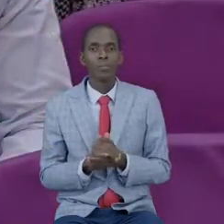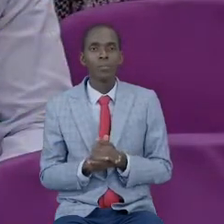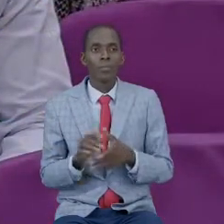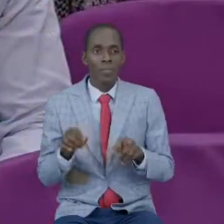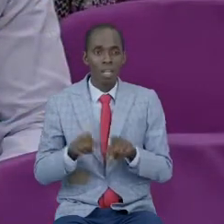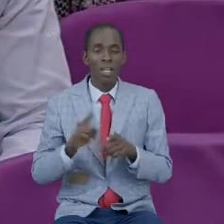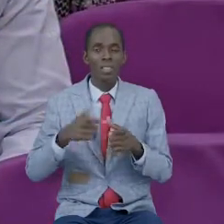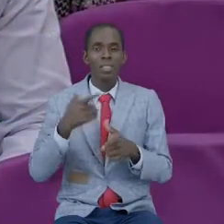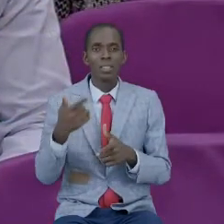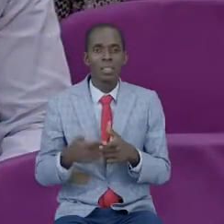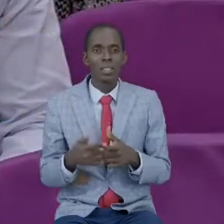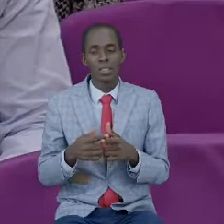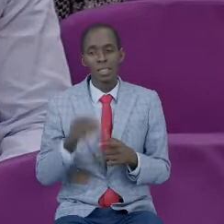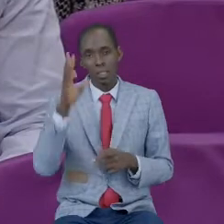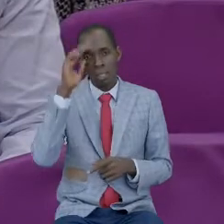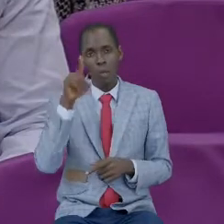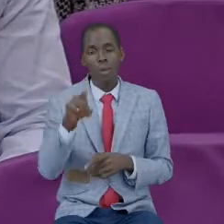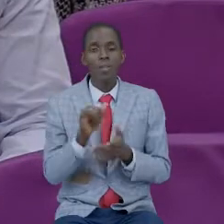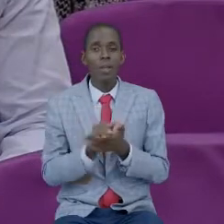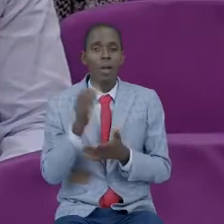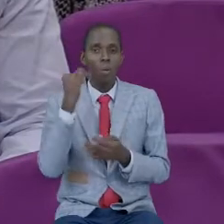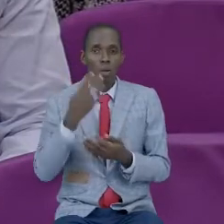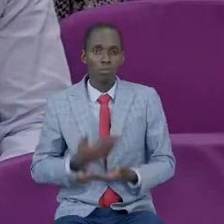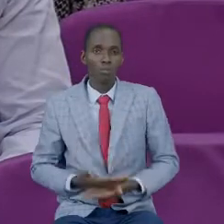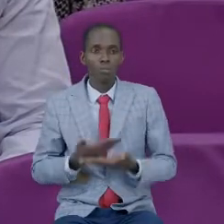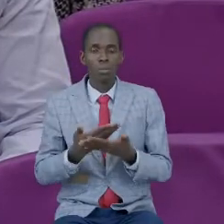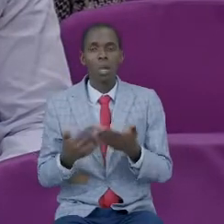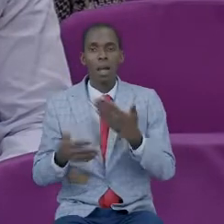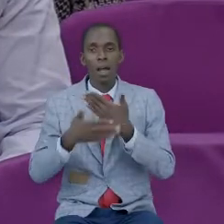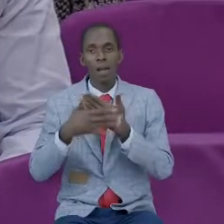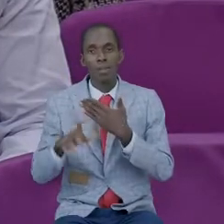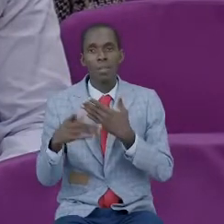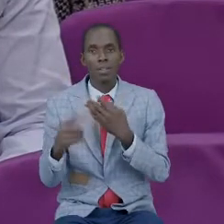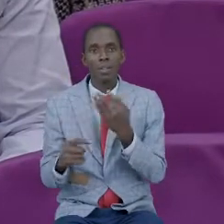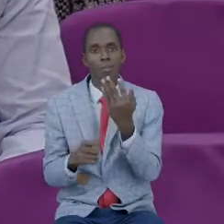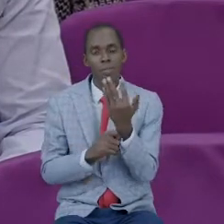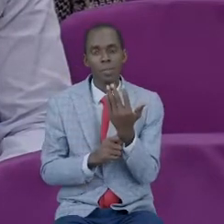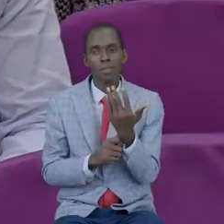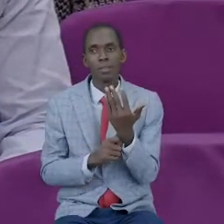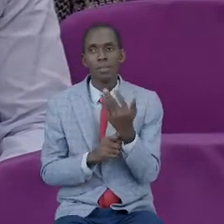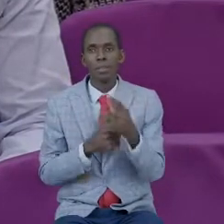then he that was born after the flesh